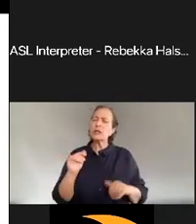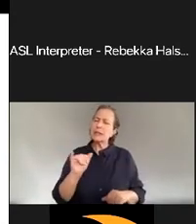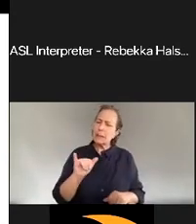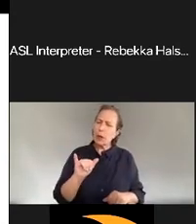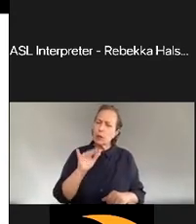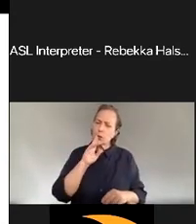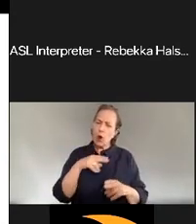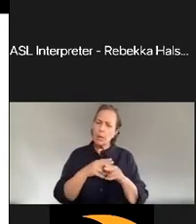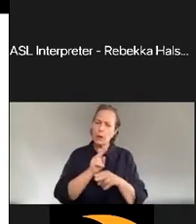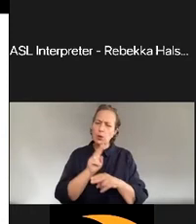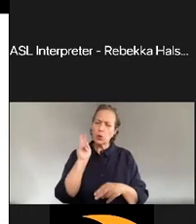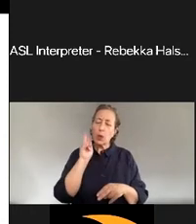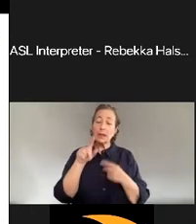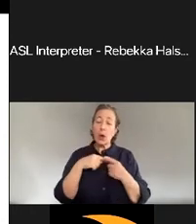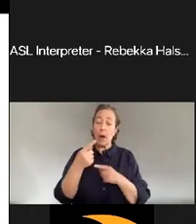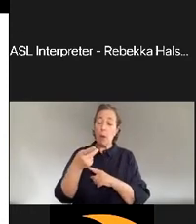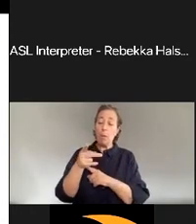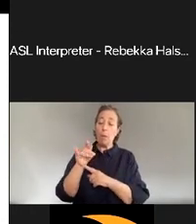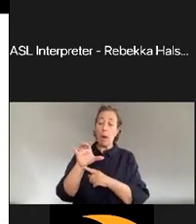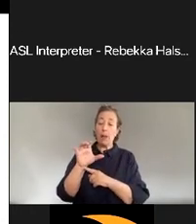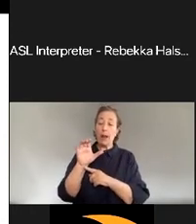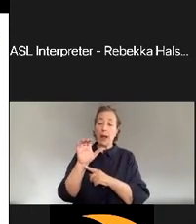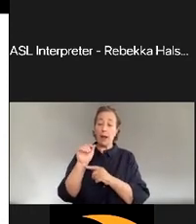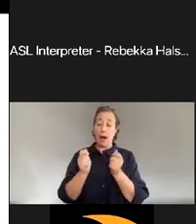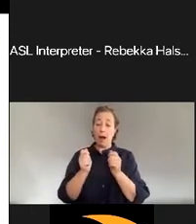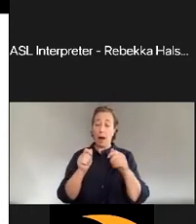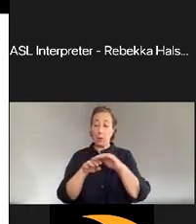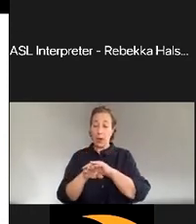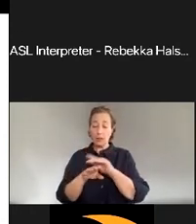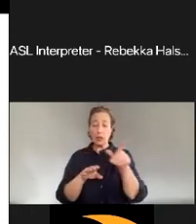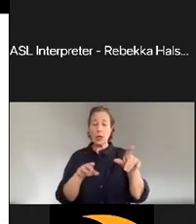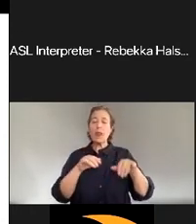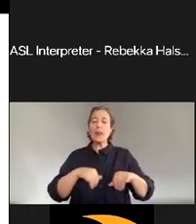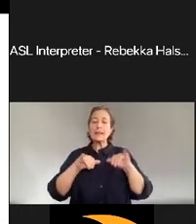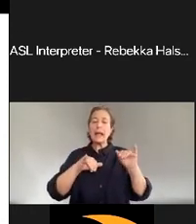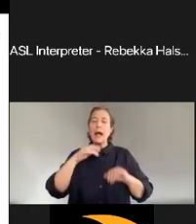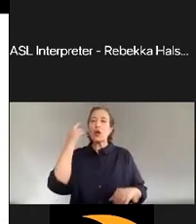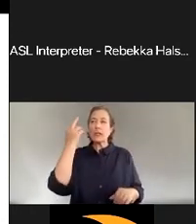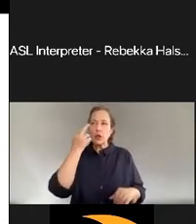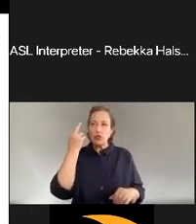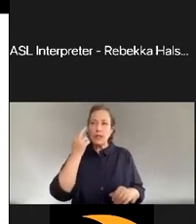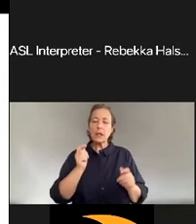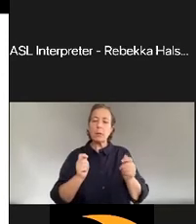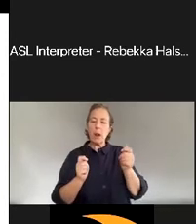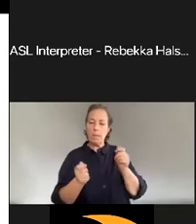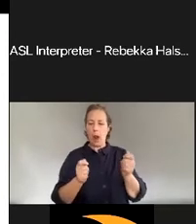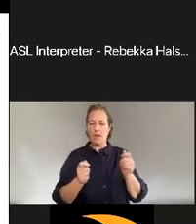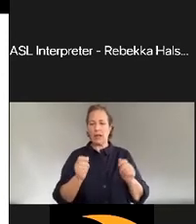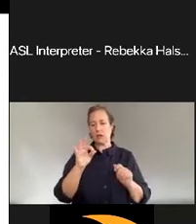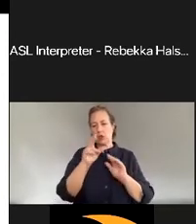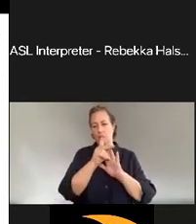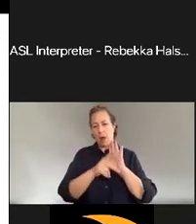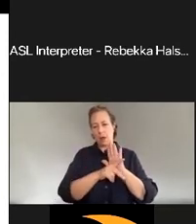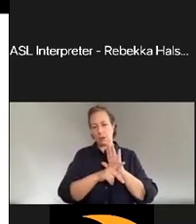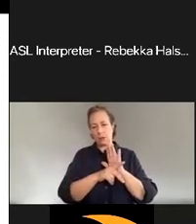regard to places of public accommodation and the standard being reasonable modification of policies. These are really changes